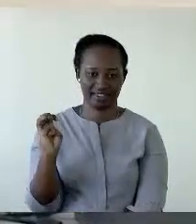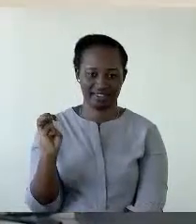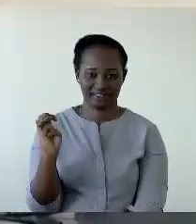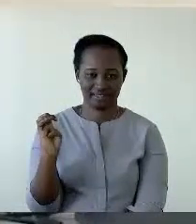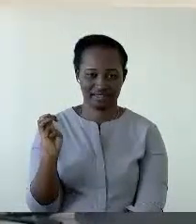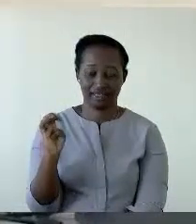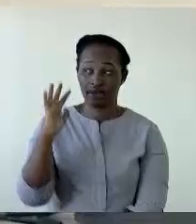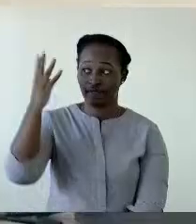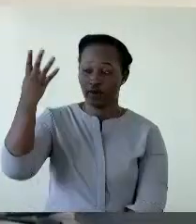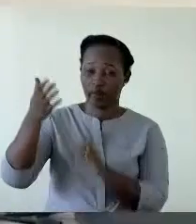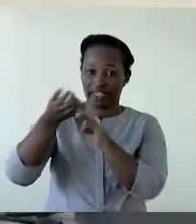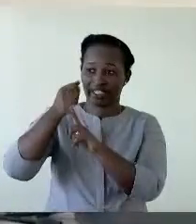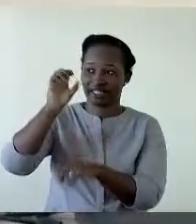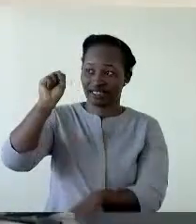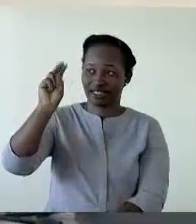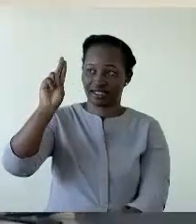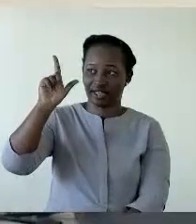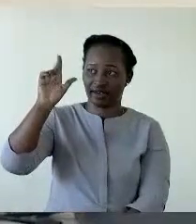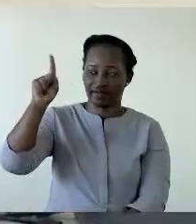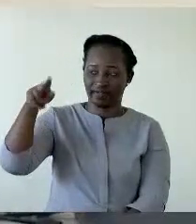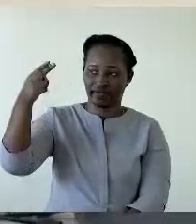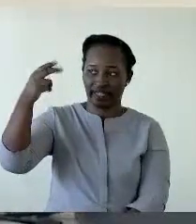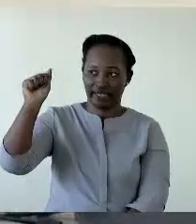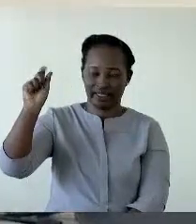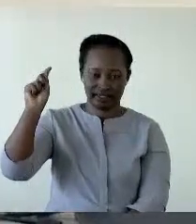Sulfite. And here it is for